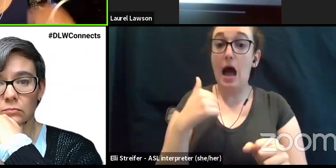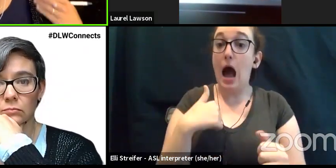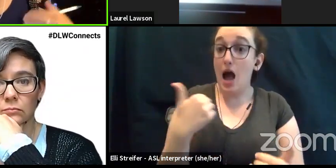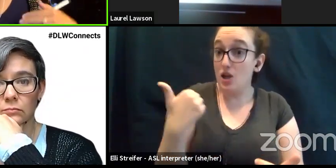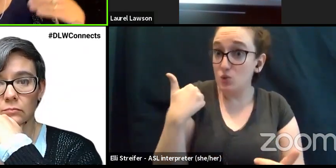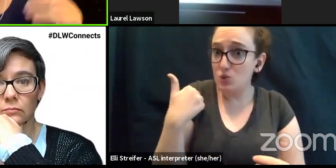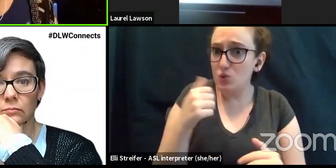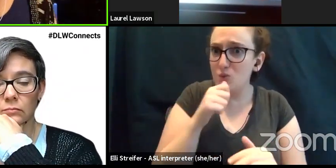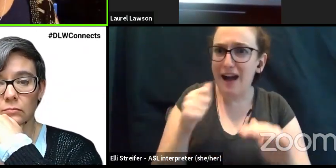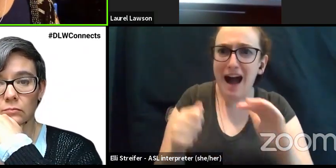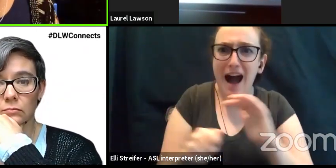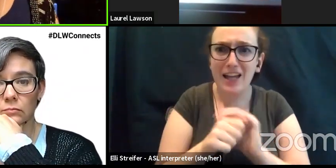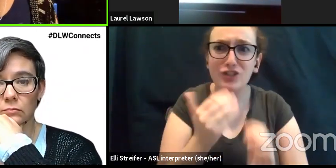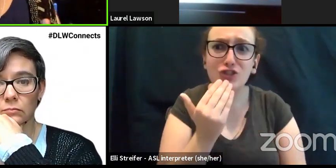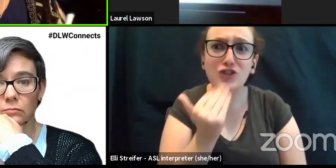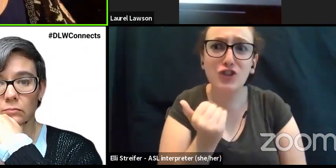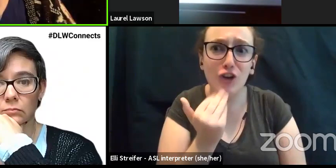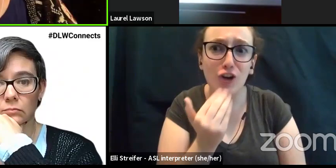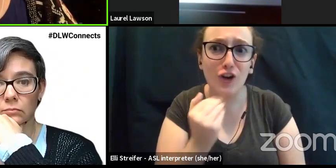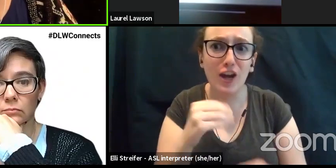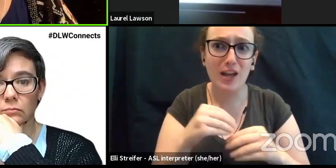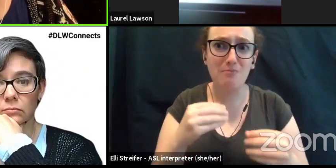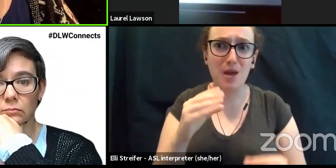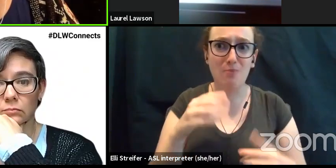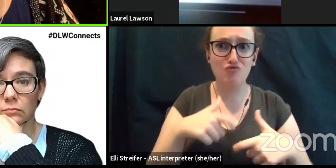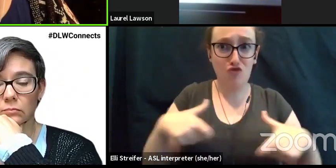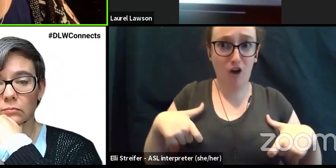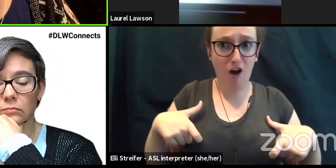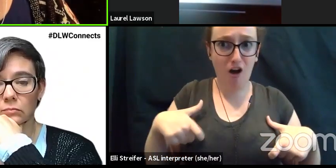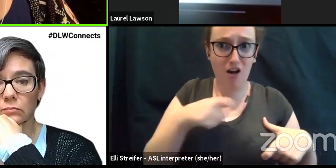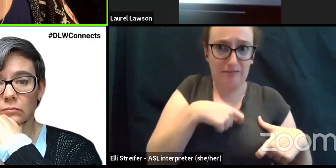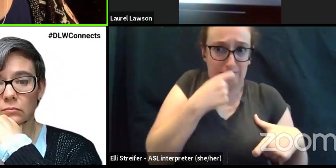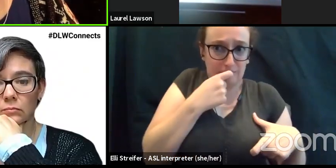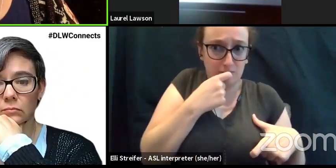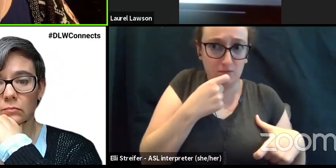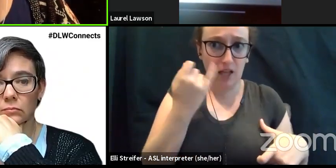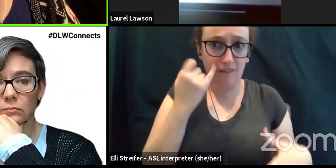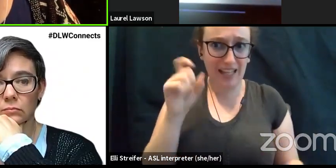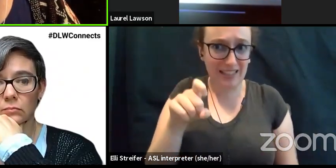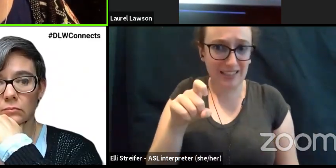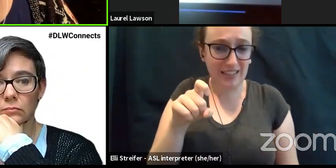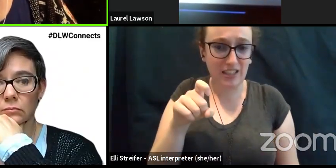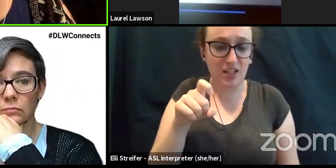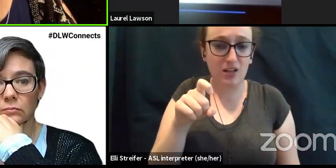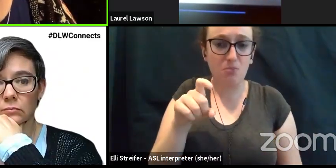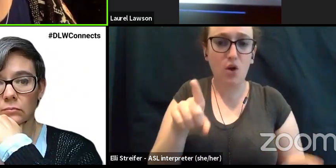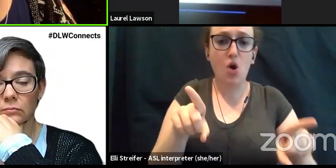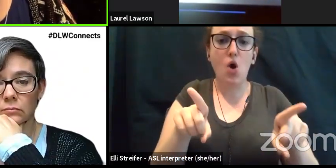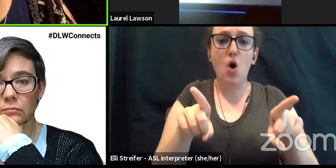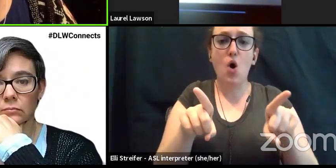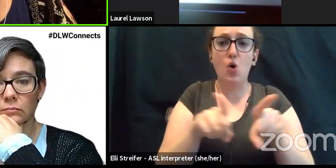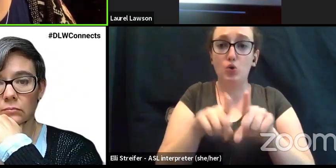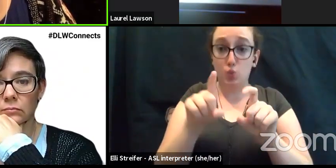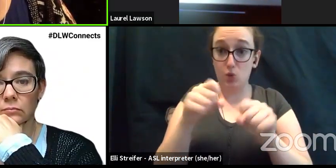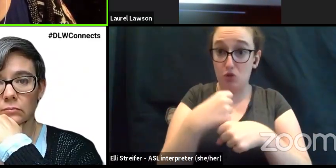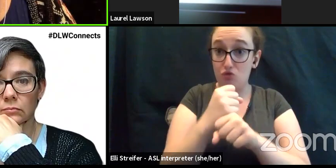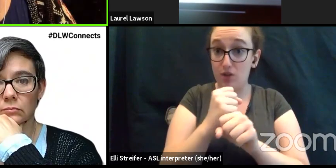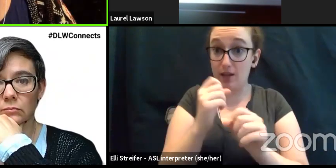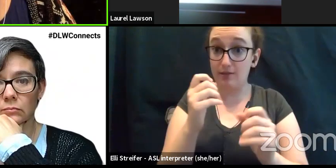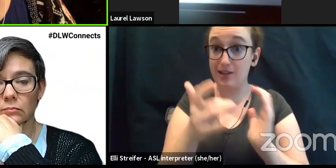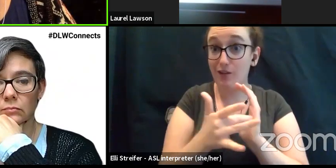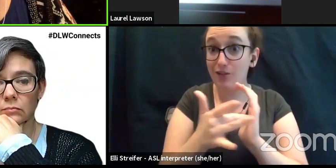random pockets or in my bra during a performance. But then, you know, there's also the ability to then create technologies, like working with